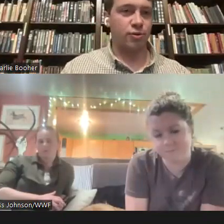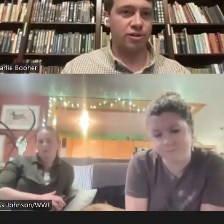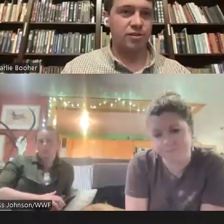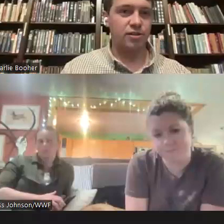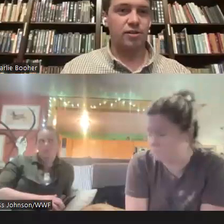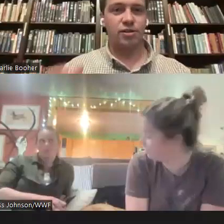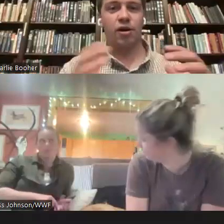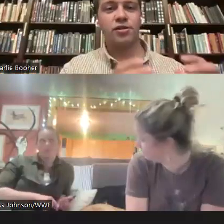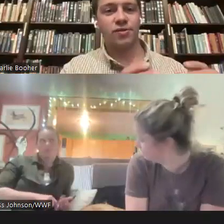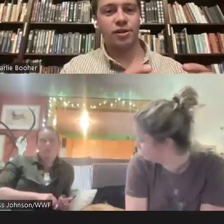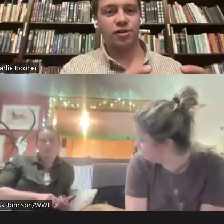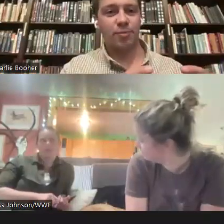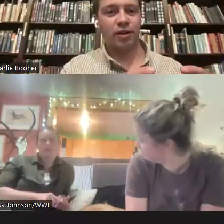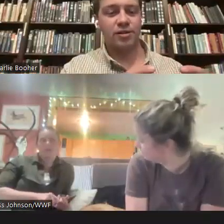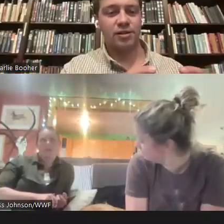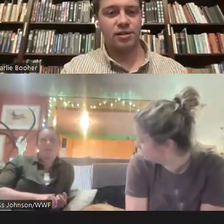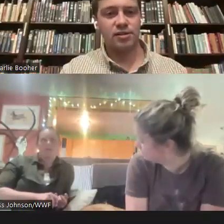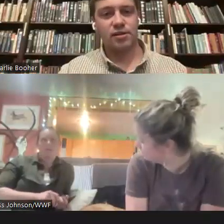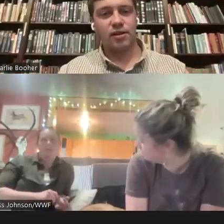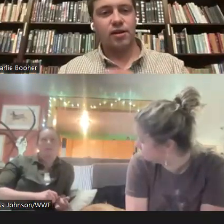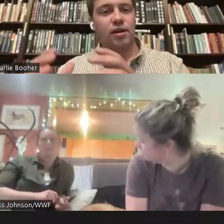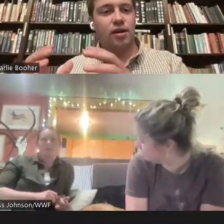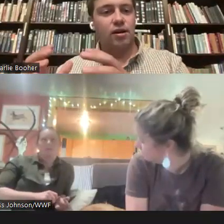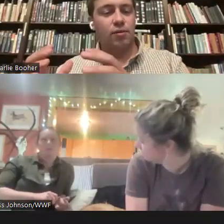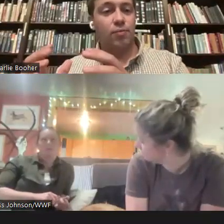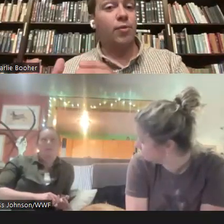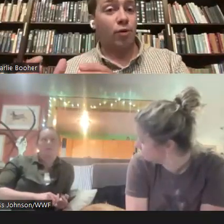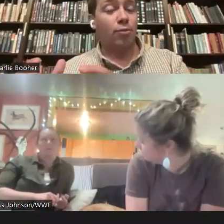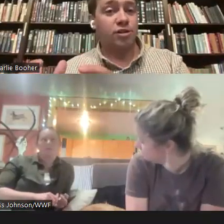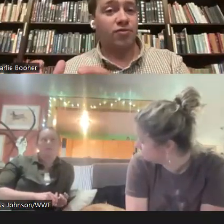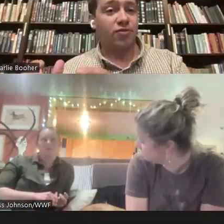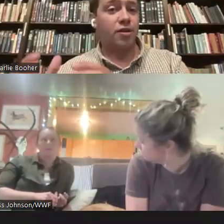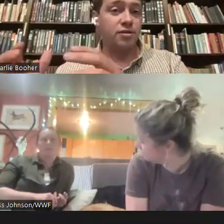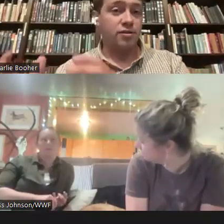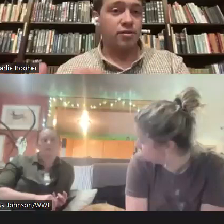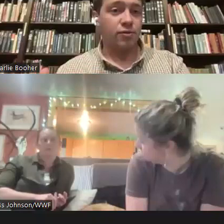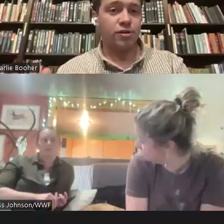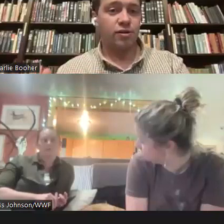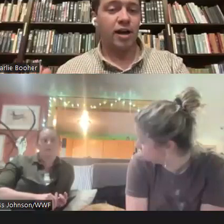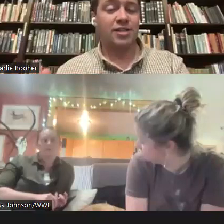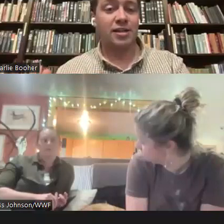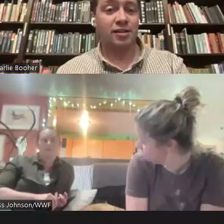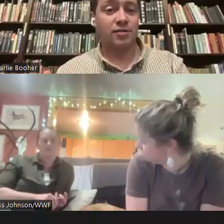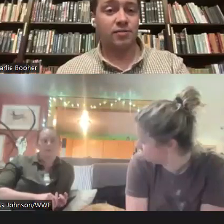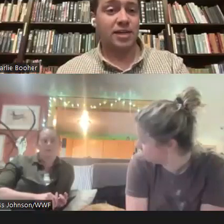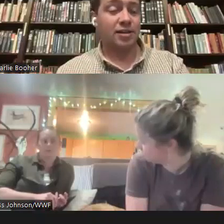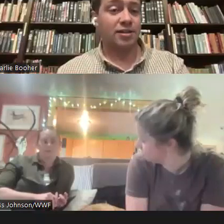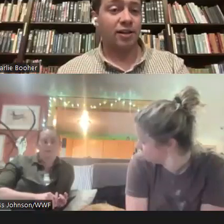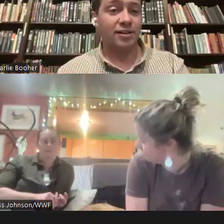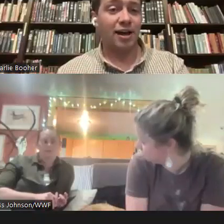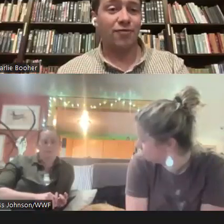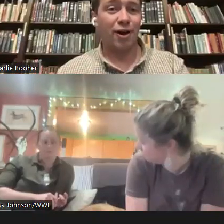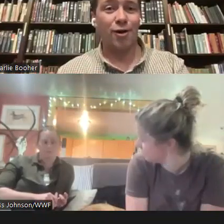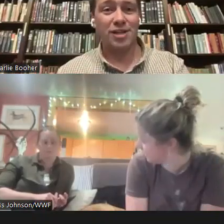Those three sources, so hunting, fishing, and trapping licenses, Pittman-Robertson funds, which are excise